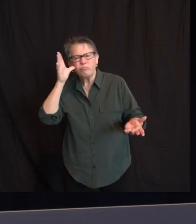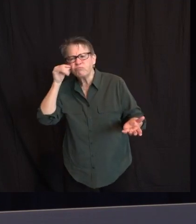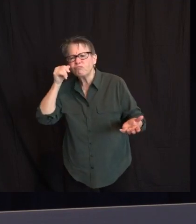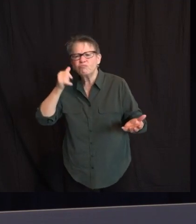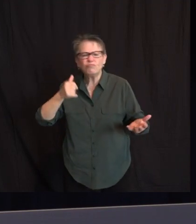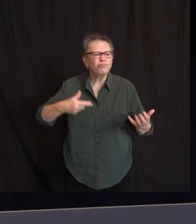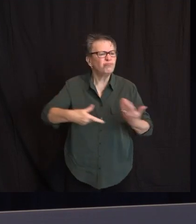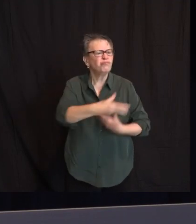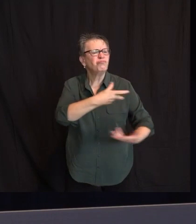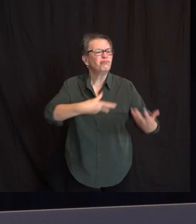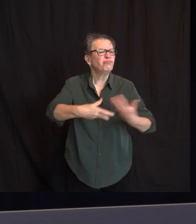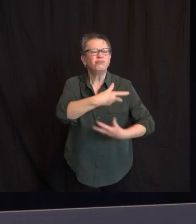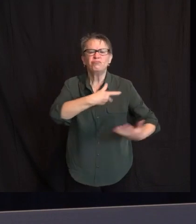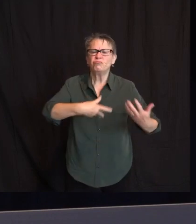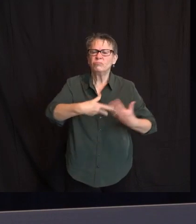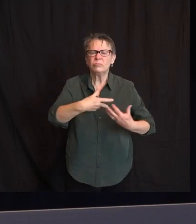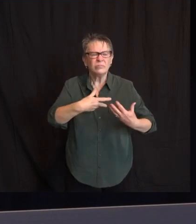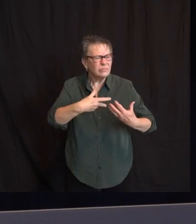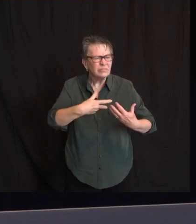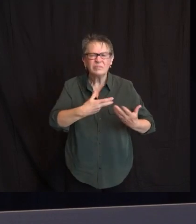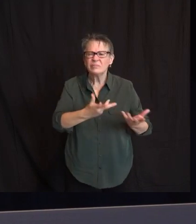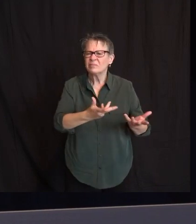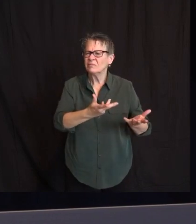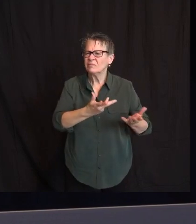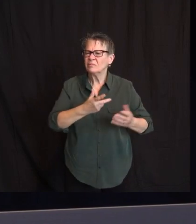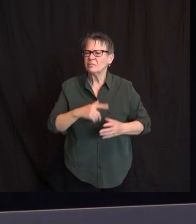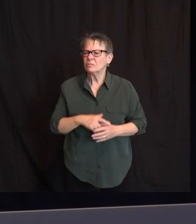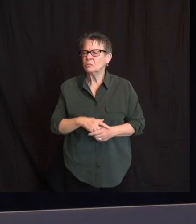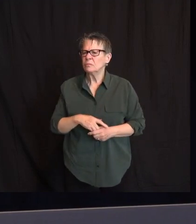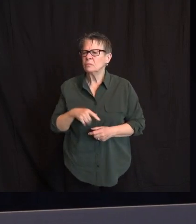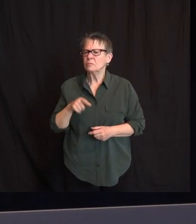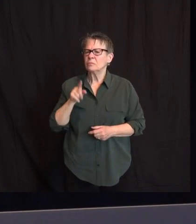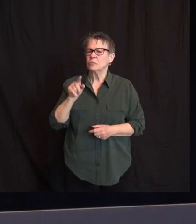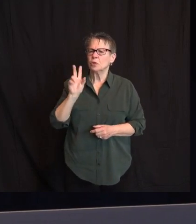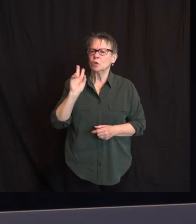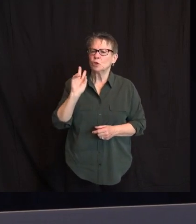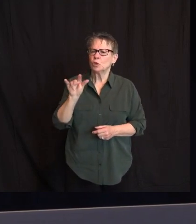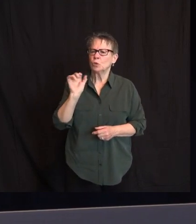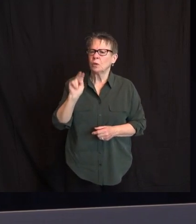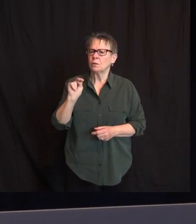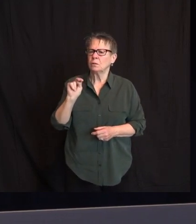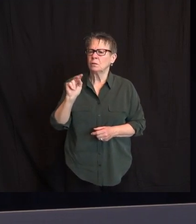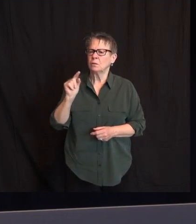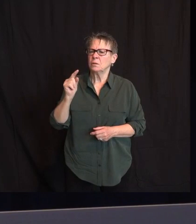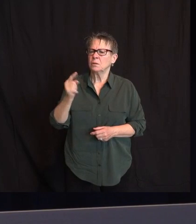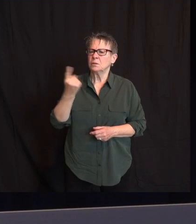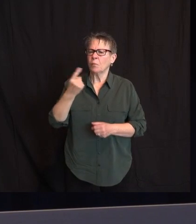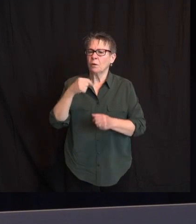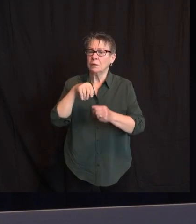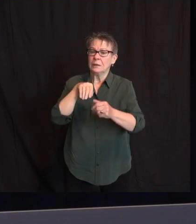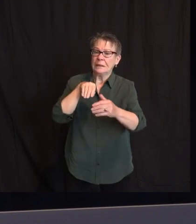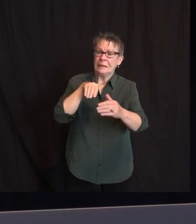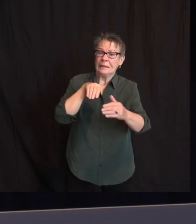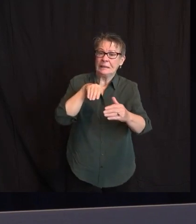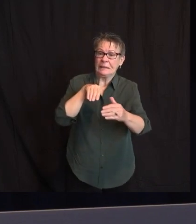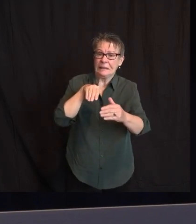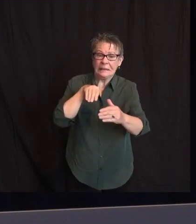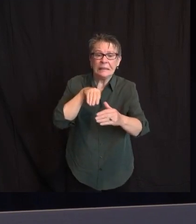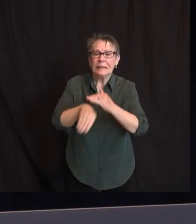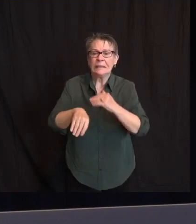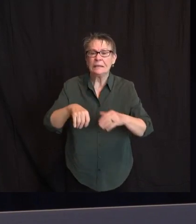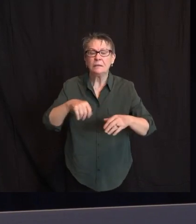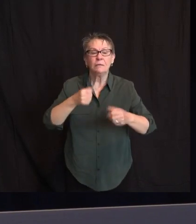was observed burglarizing multiple vehicles. And in Patterson, a subject who was in violation of a